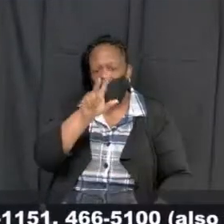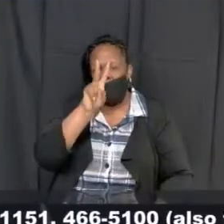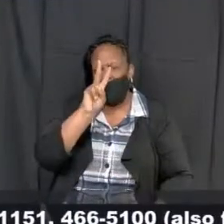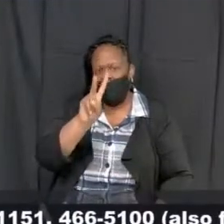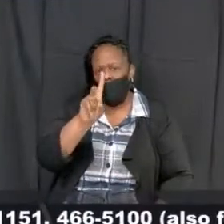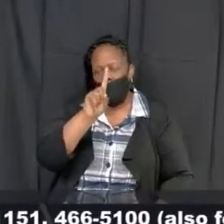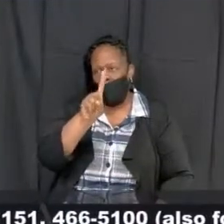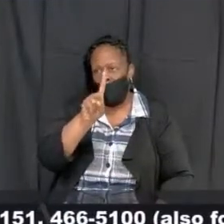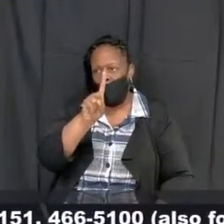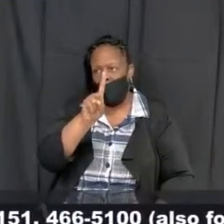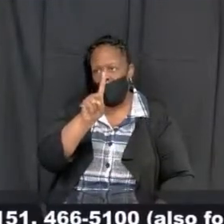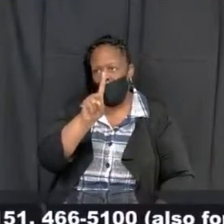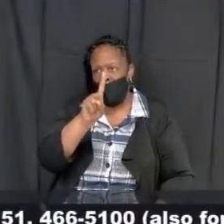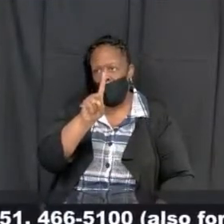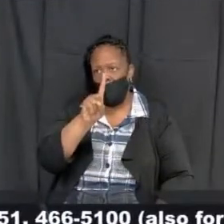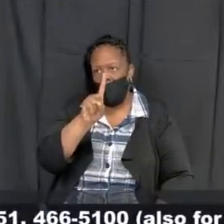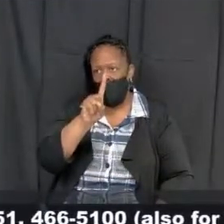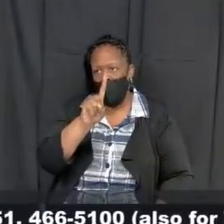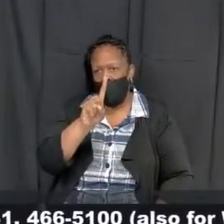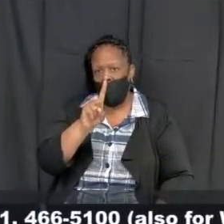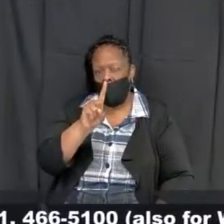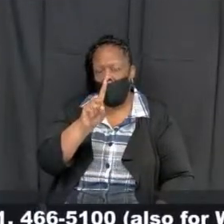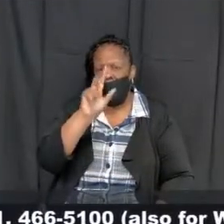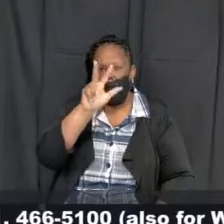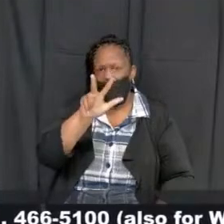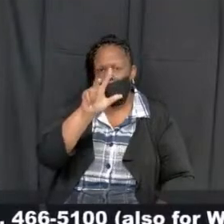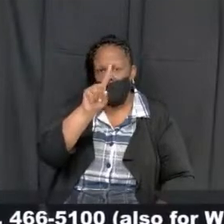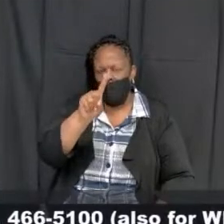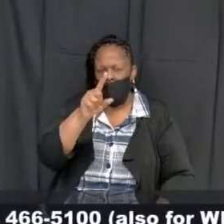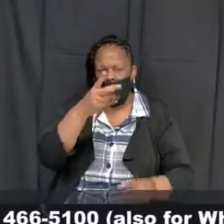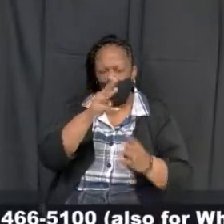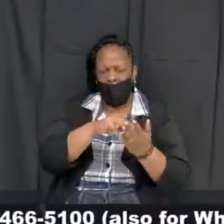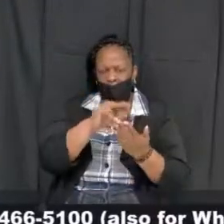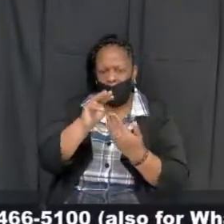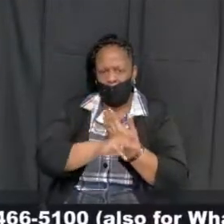St. Kitts and Nevis in 2020 would have gone into a full lockdown.